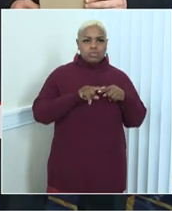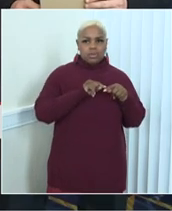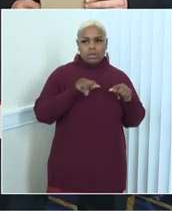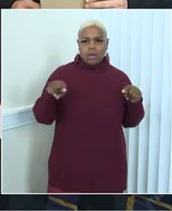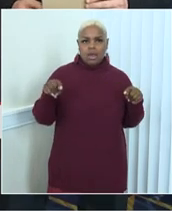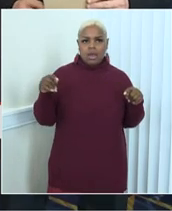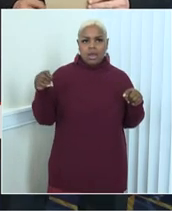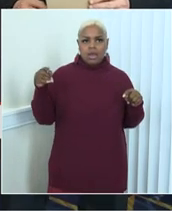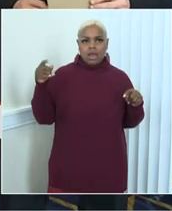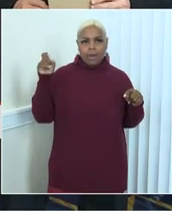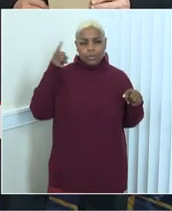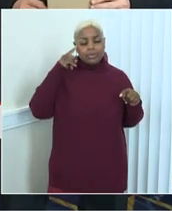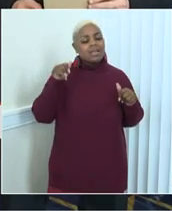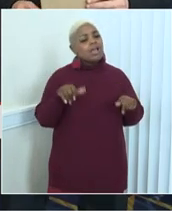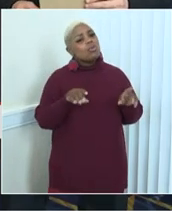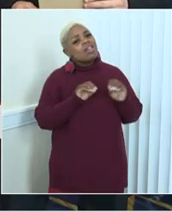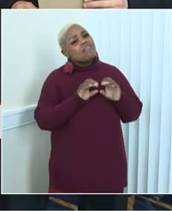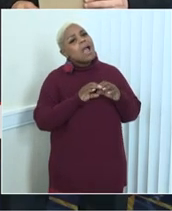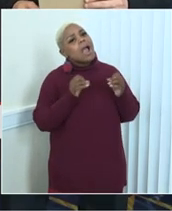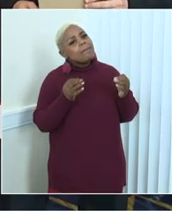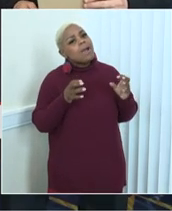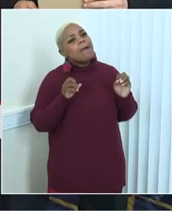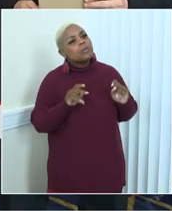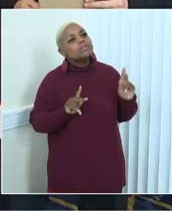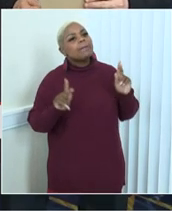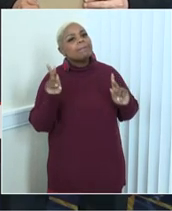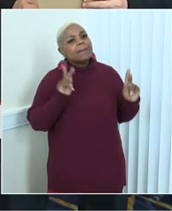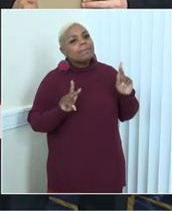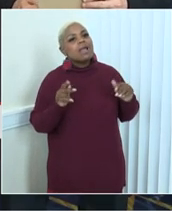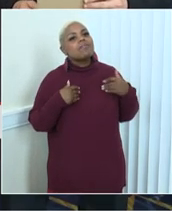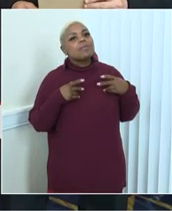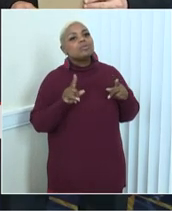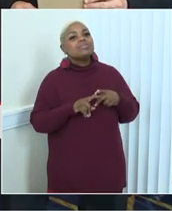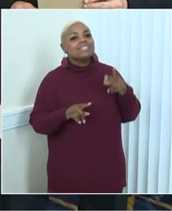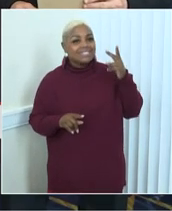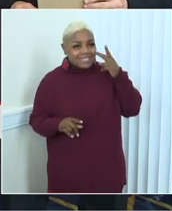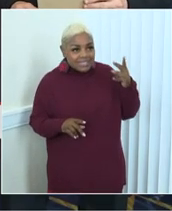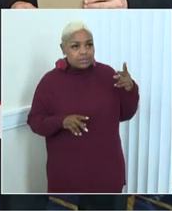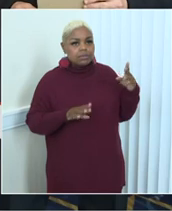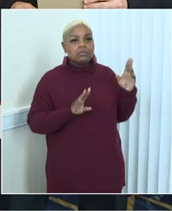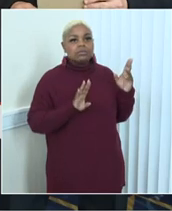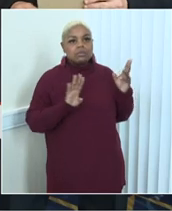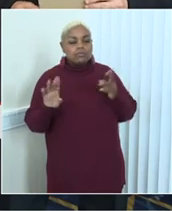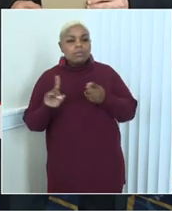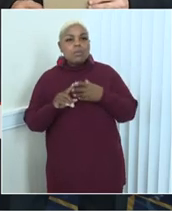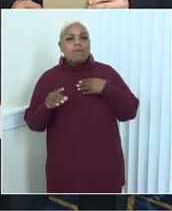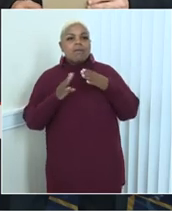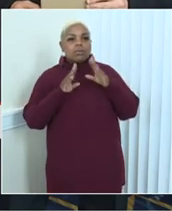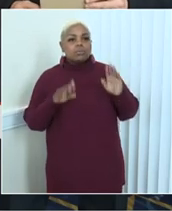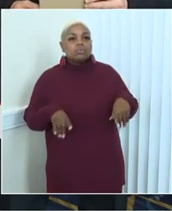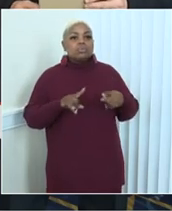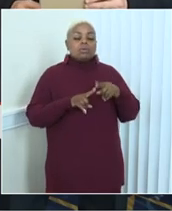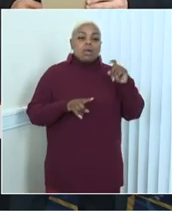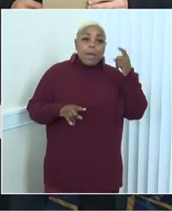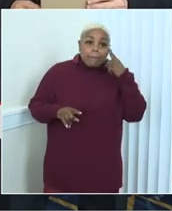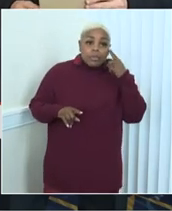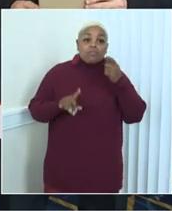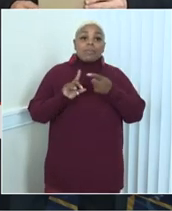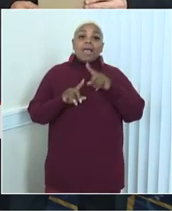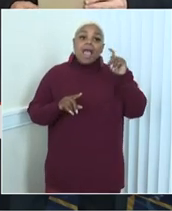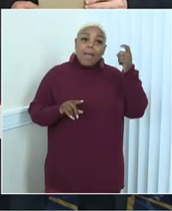many opportunities the public would have to see the motorcade to go from the White House to the Capitol, from the Capitol to Capital One? And those